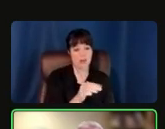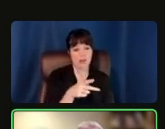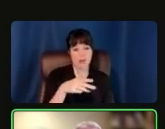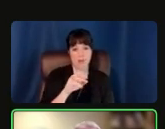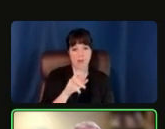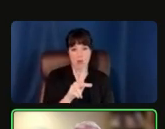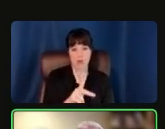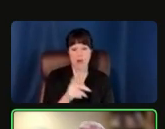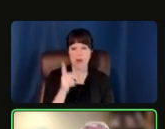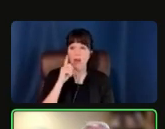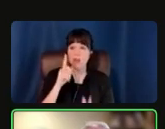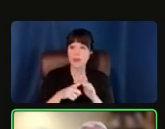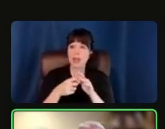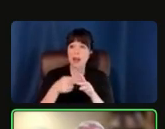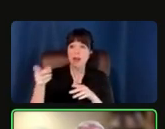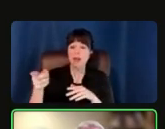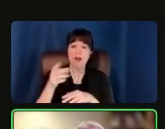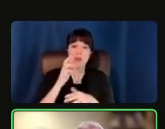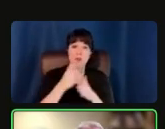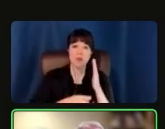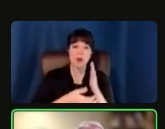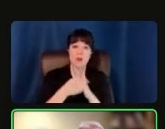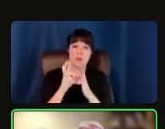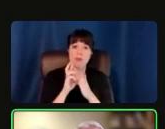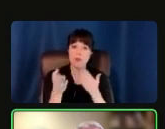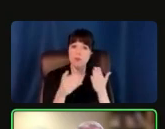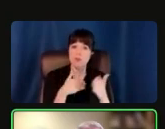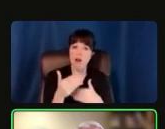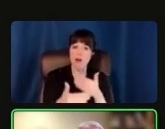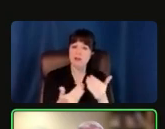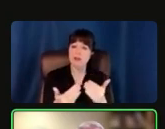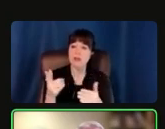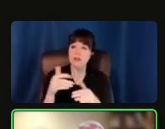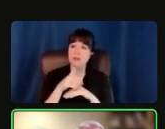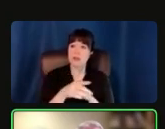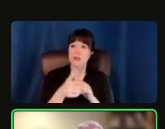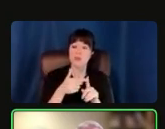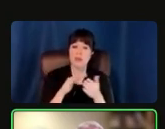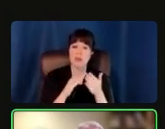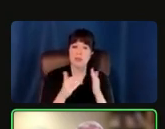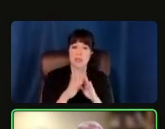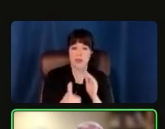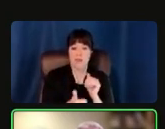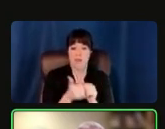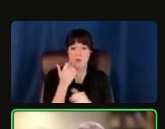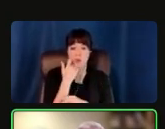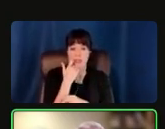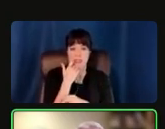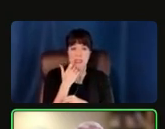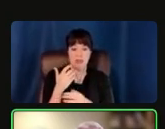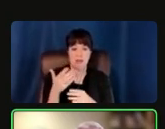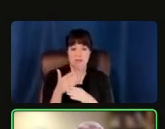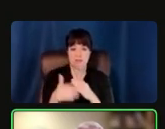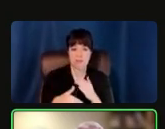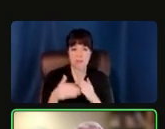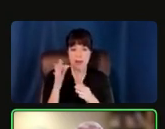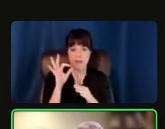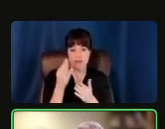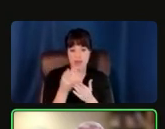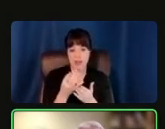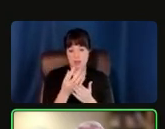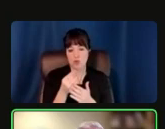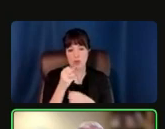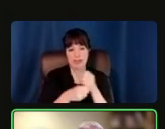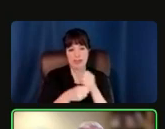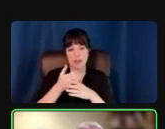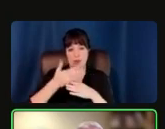At the beginning of the rate review process, Salem's haulers submit to the city their most recently completed financials and year-end projections for the current